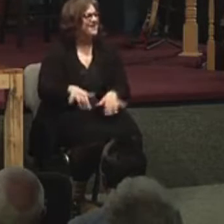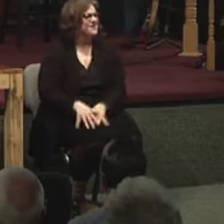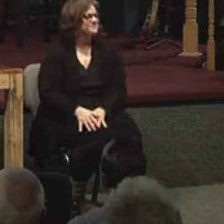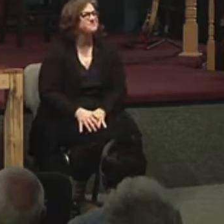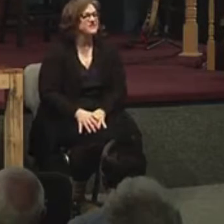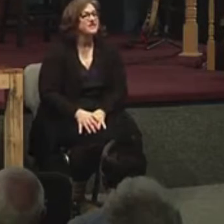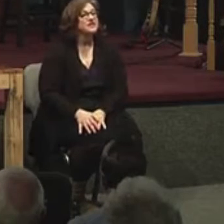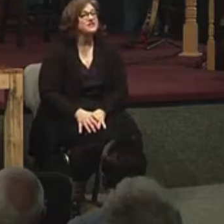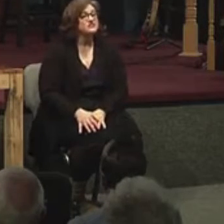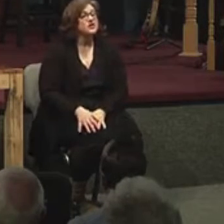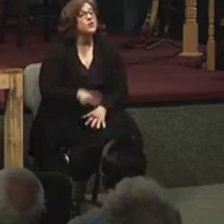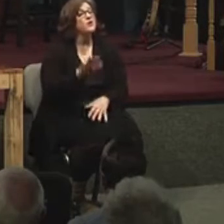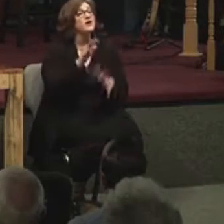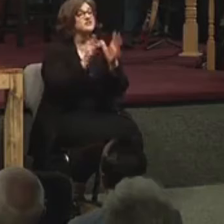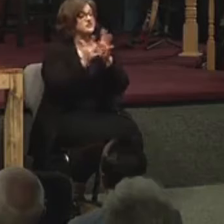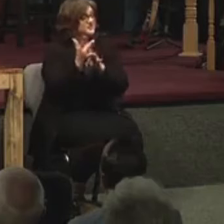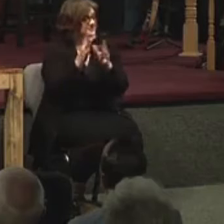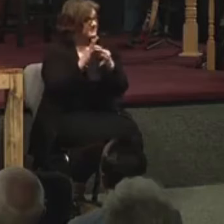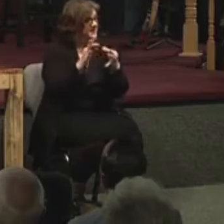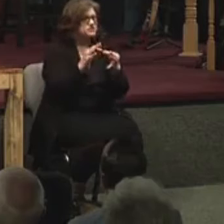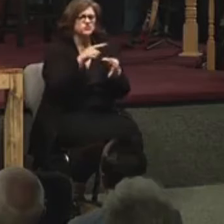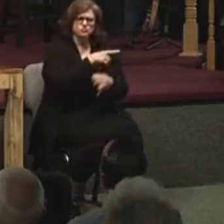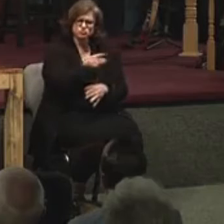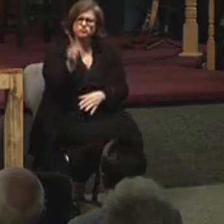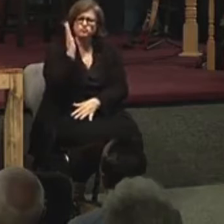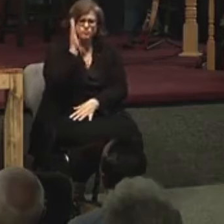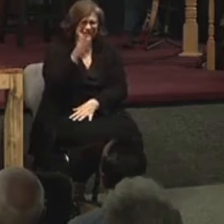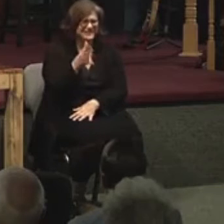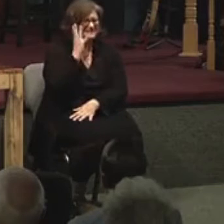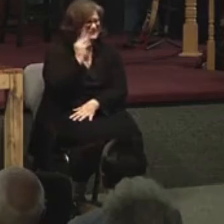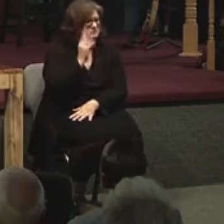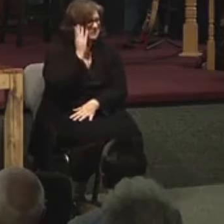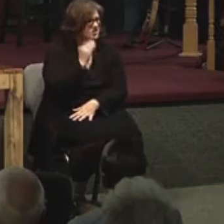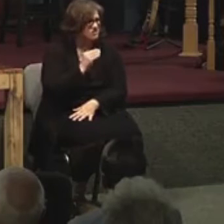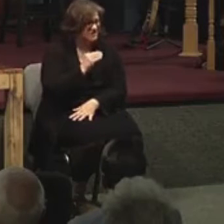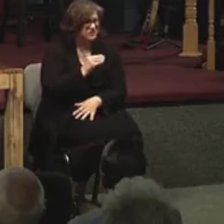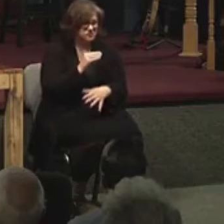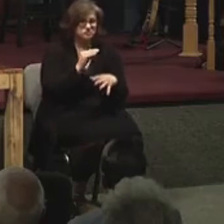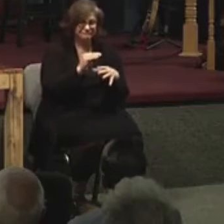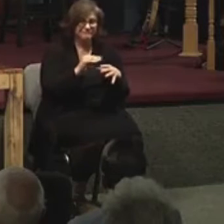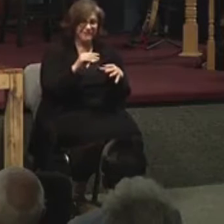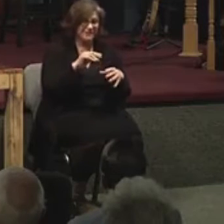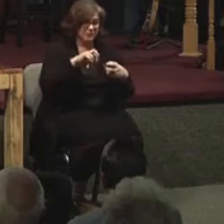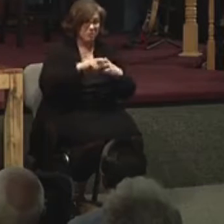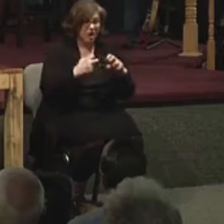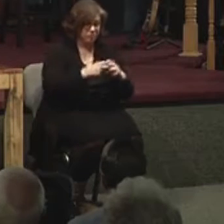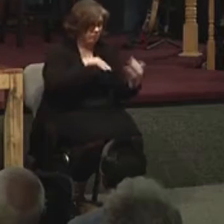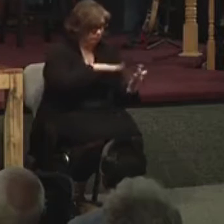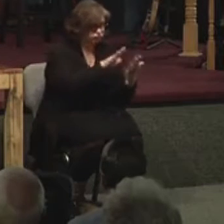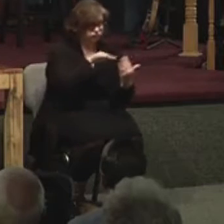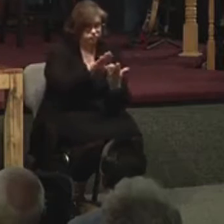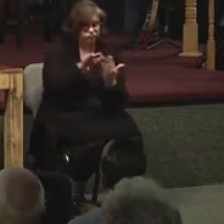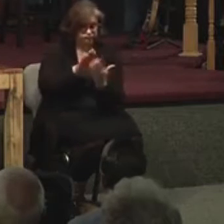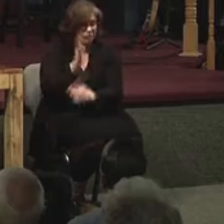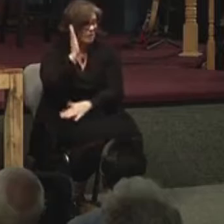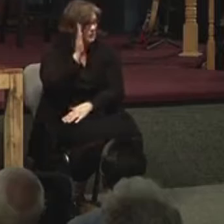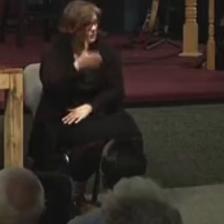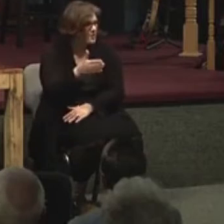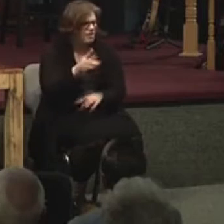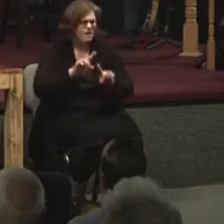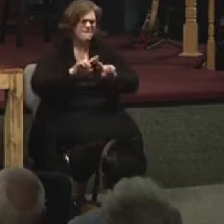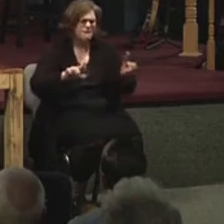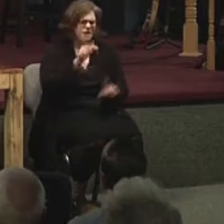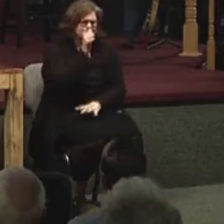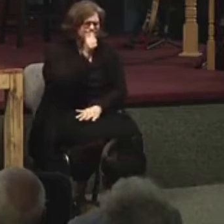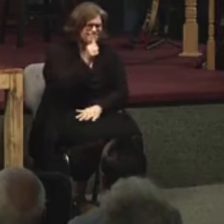many kinds, because you know that the testing of your faith produces perseverance. Let perseverance finish its work,